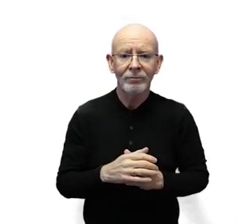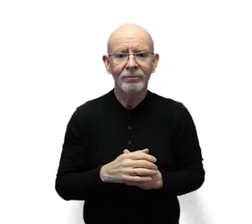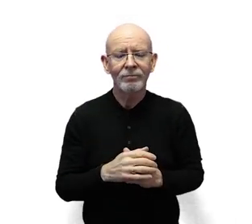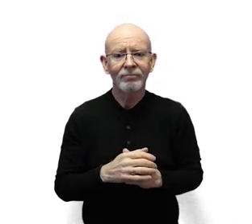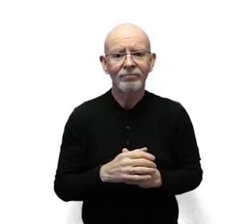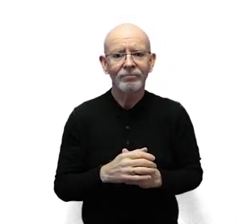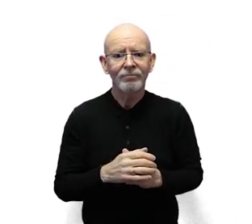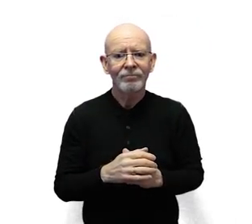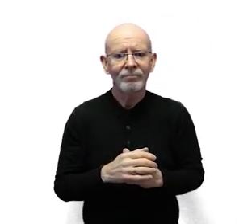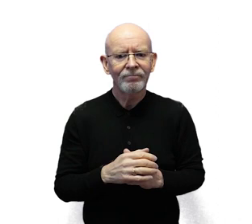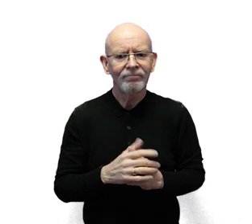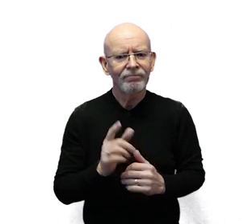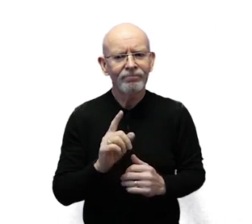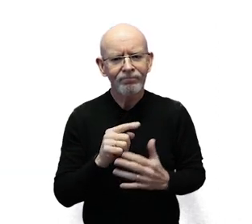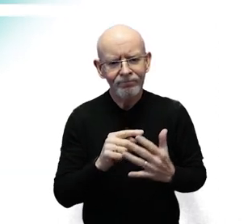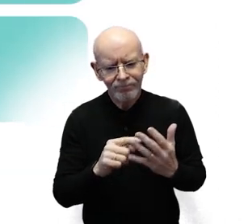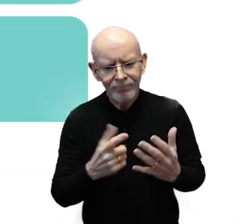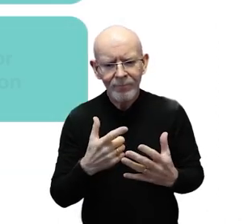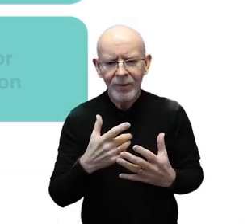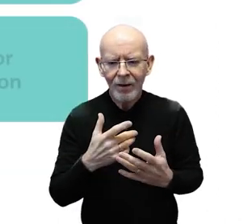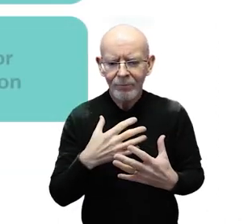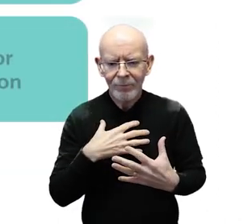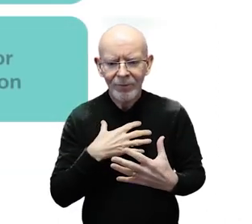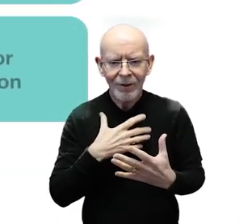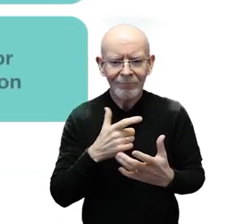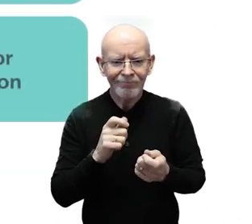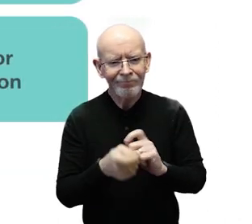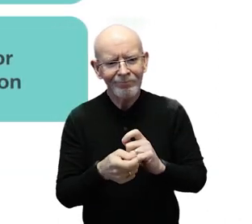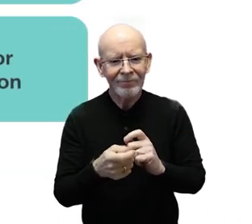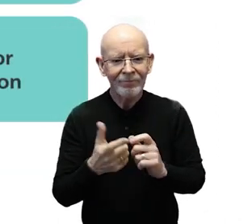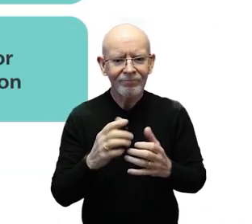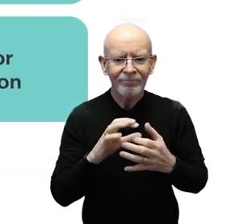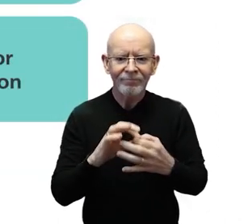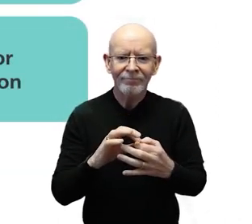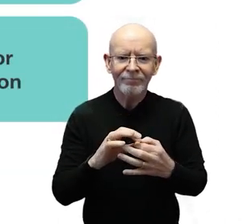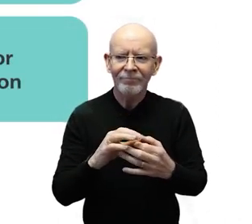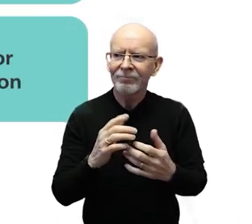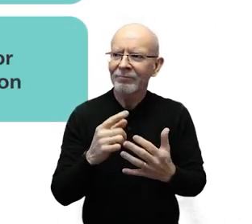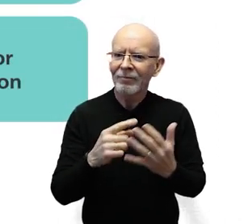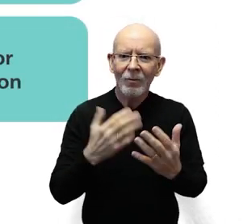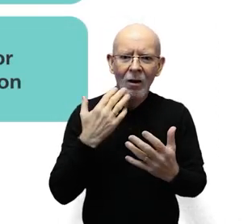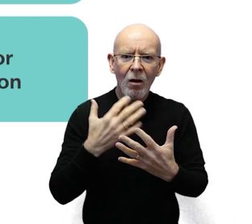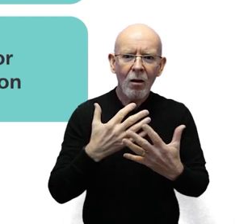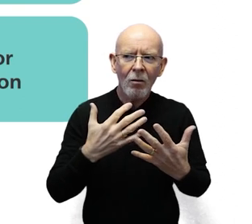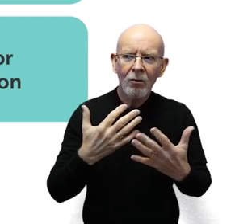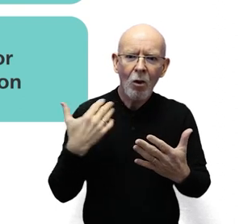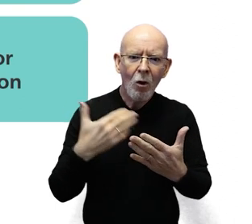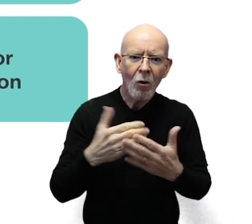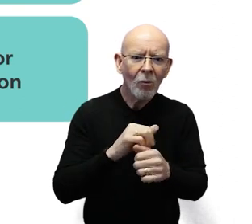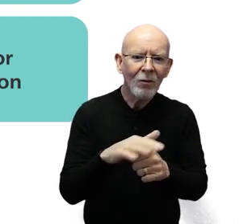What are the symptoms of breathing pattern disorder? Symptoms of breathing pattern disorder vary widely, but they may